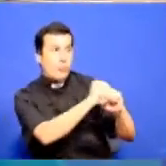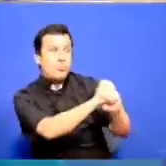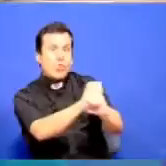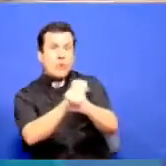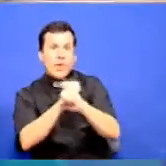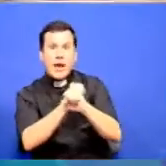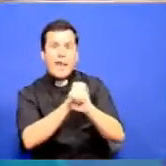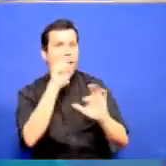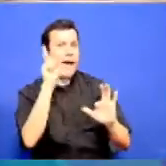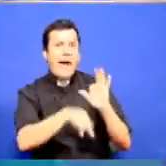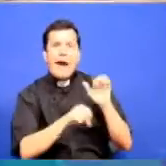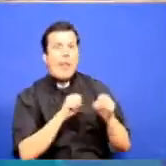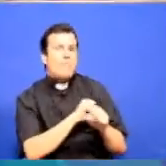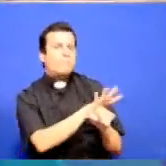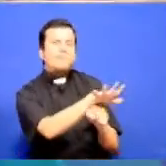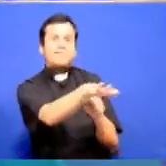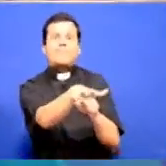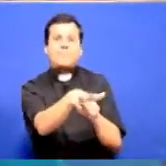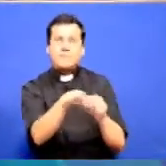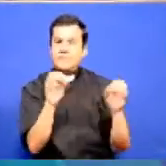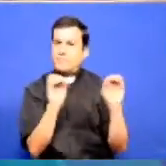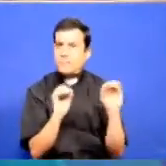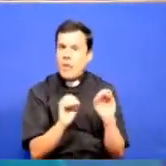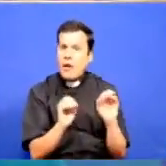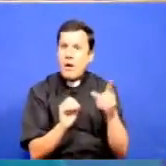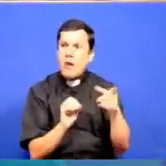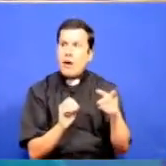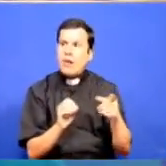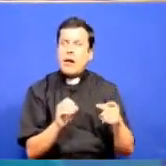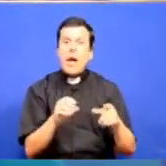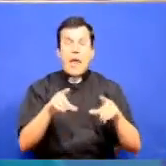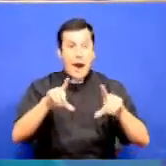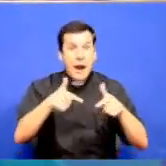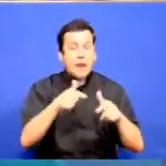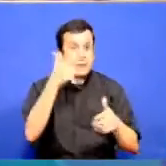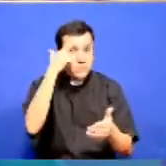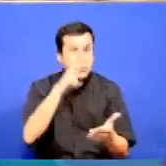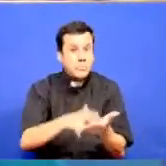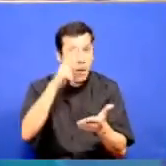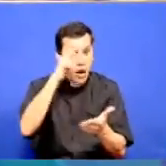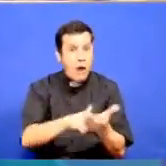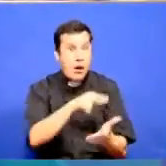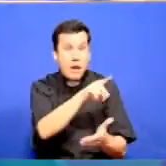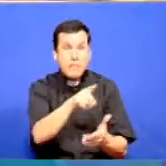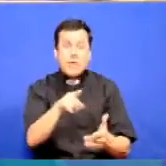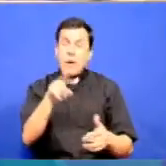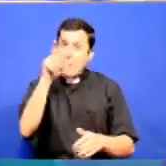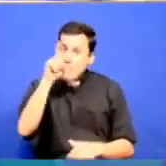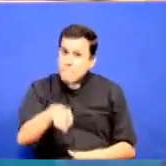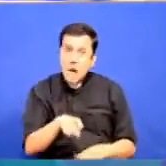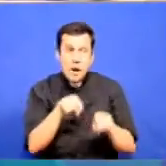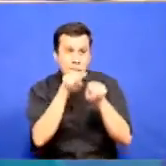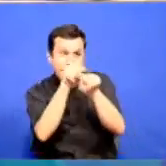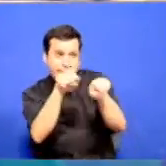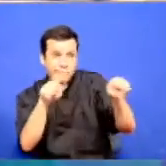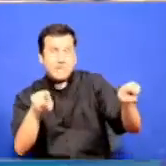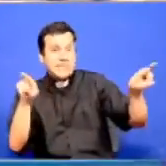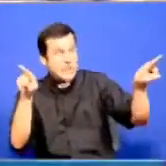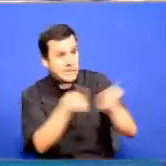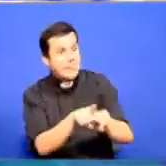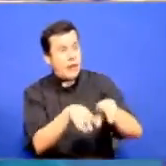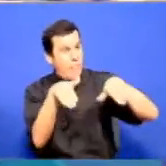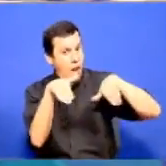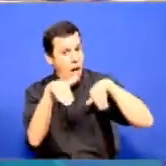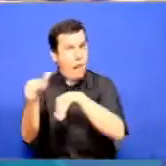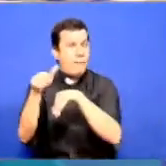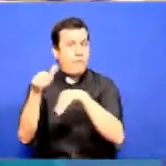COVID-19 by training and constantly reminding them to strictly adhere to all the health